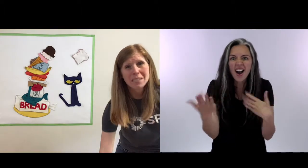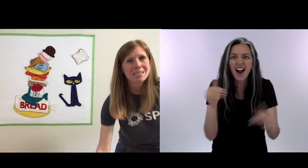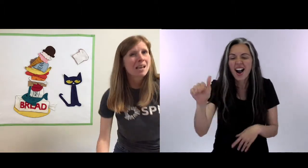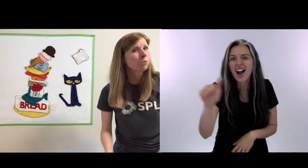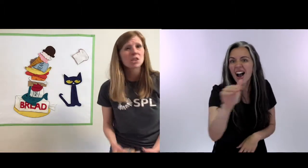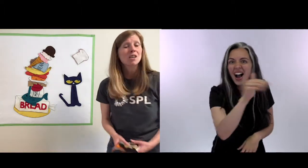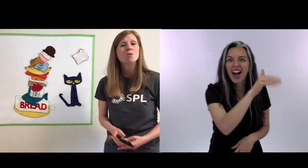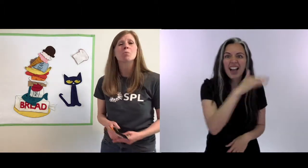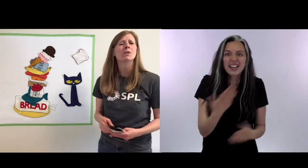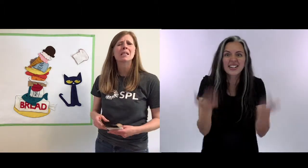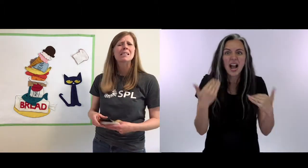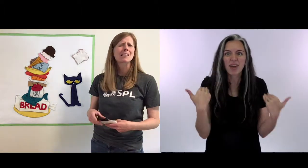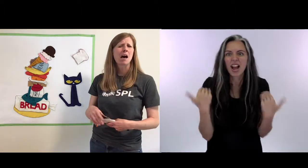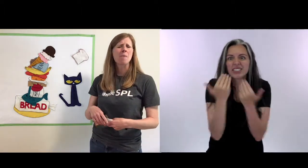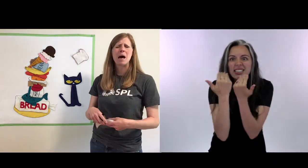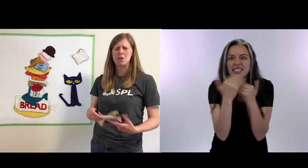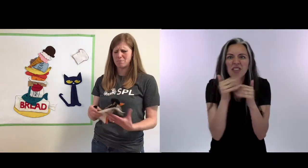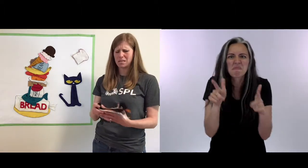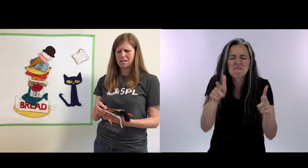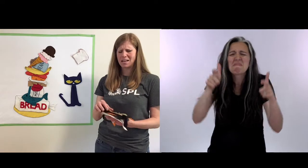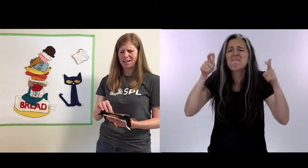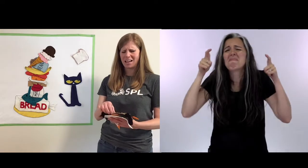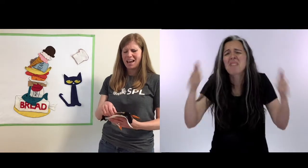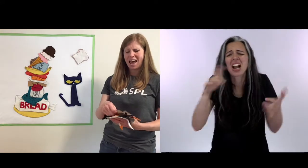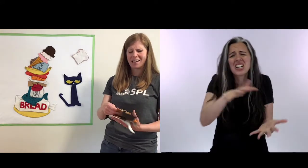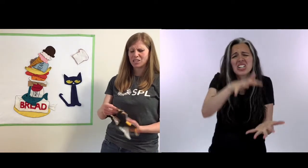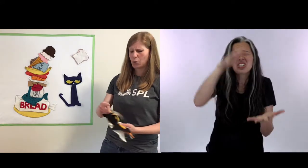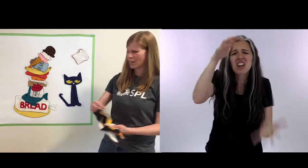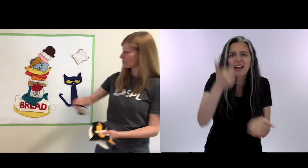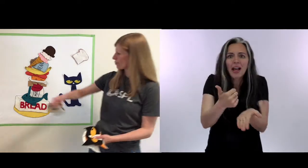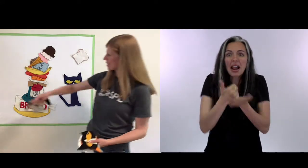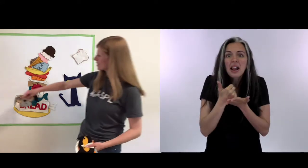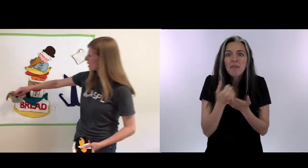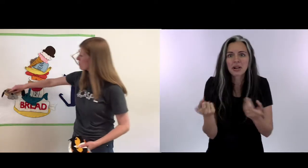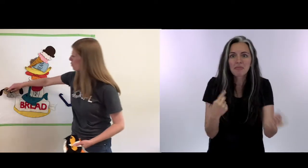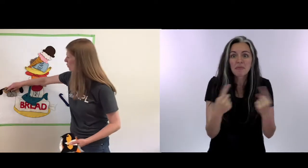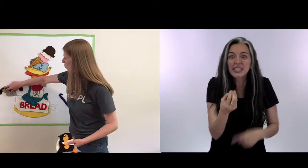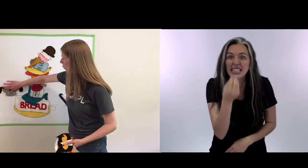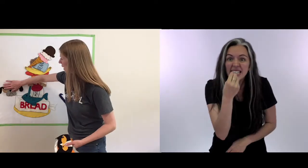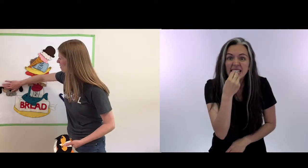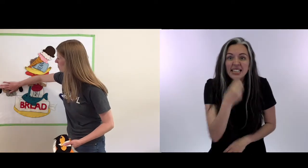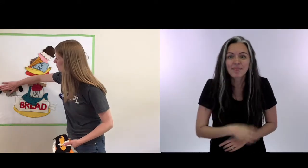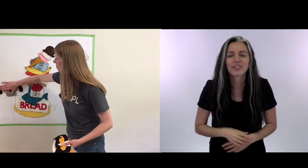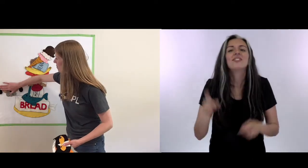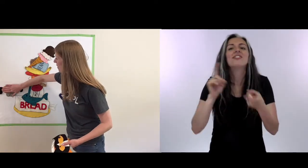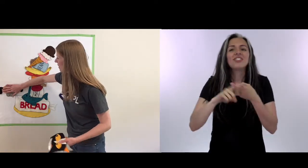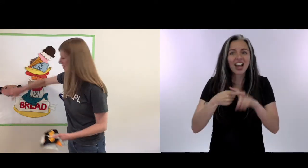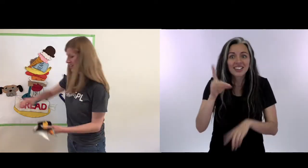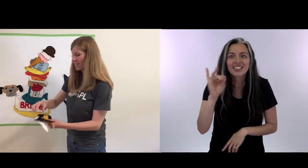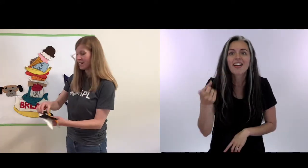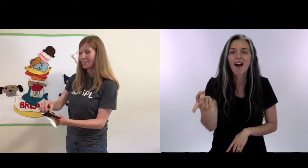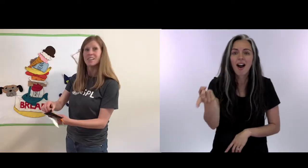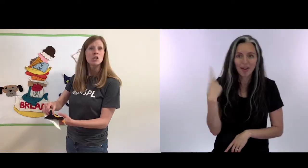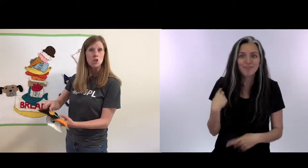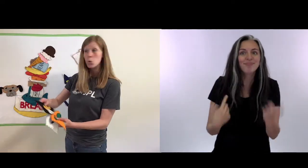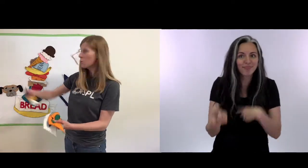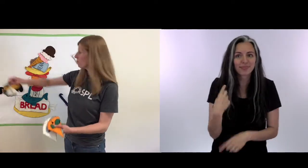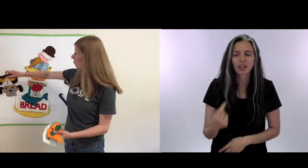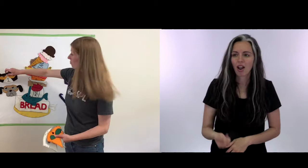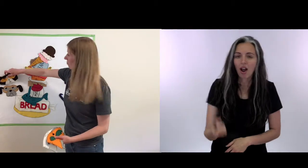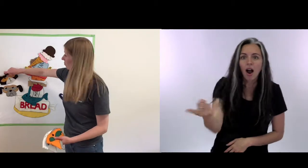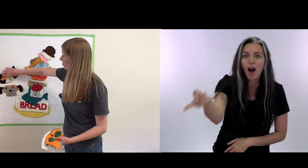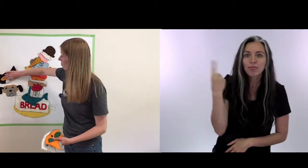have a big sandwich. Can you please come help me eat it? And so his friends came over. 1,